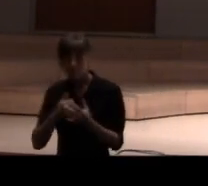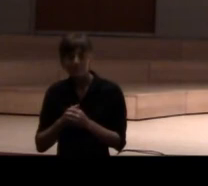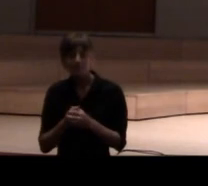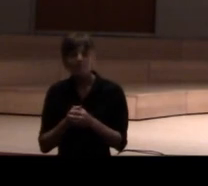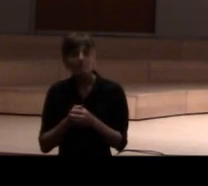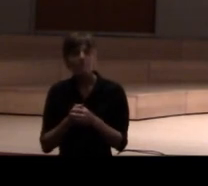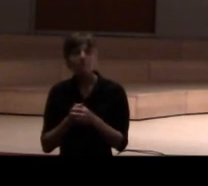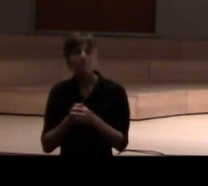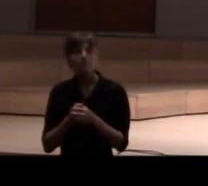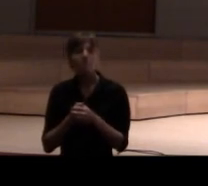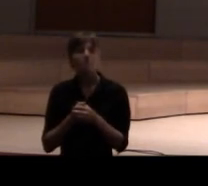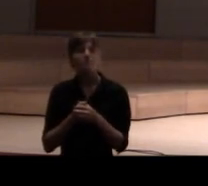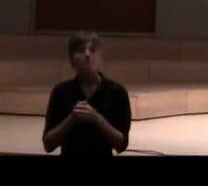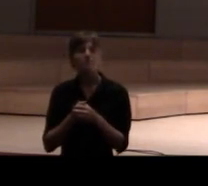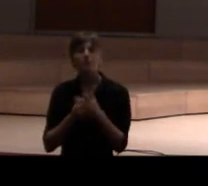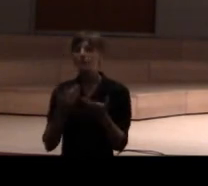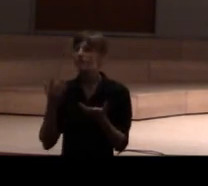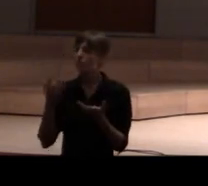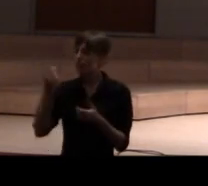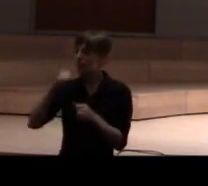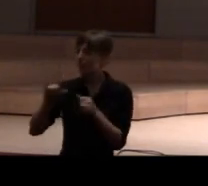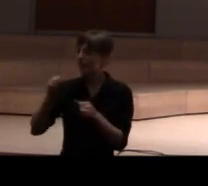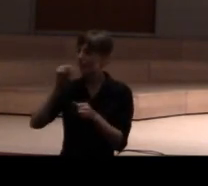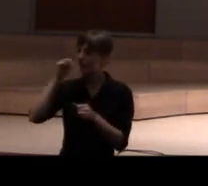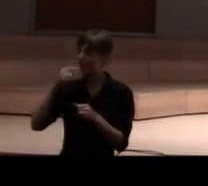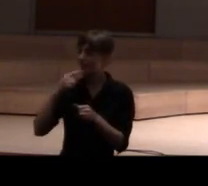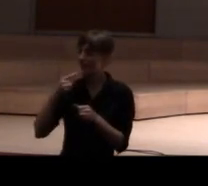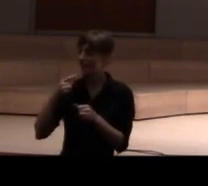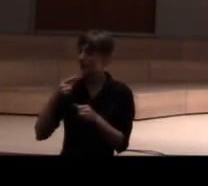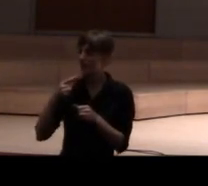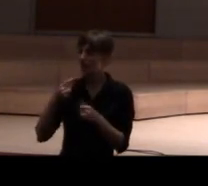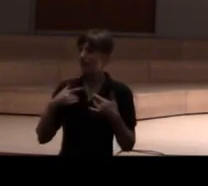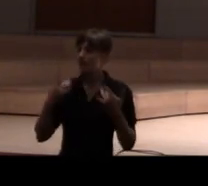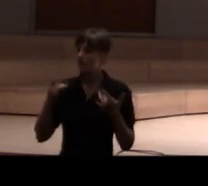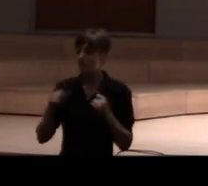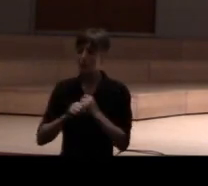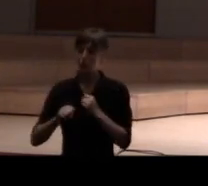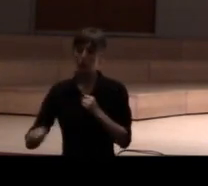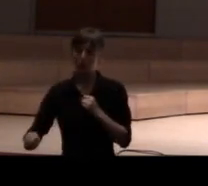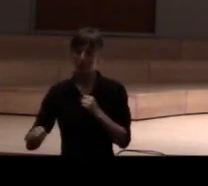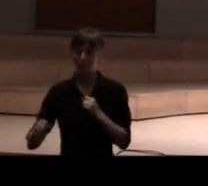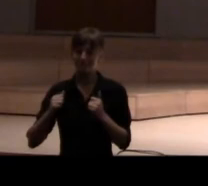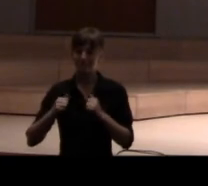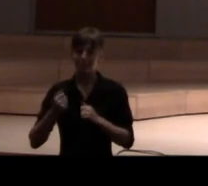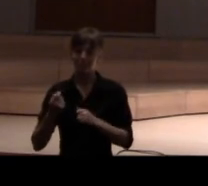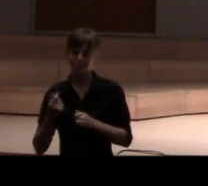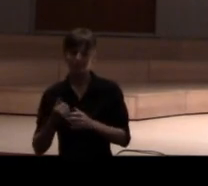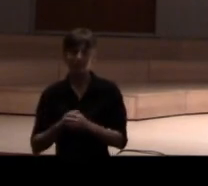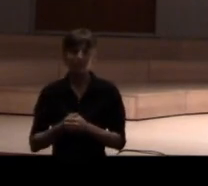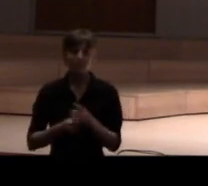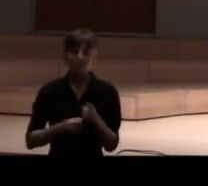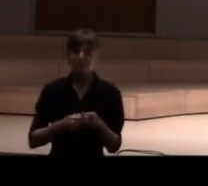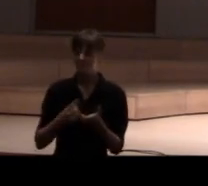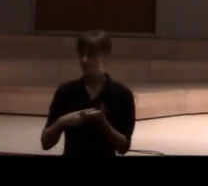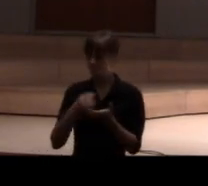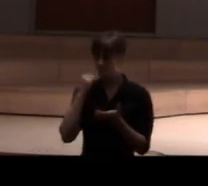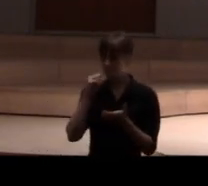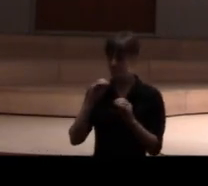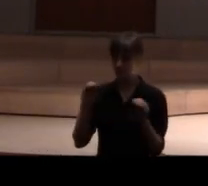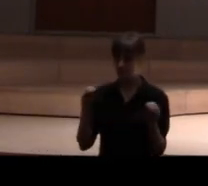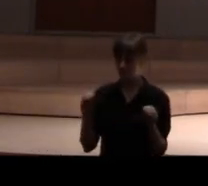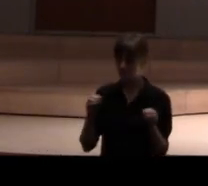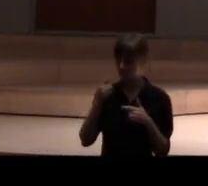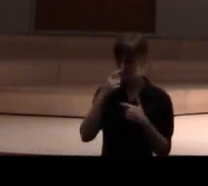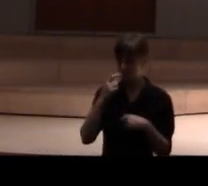but there's also, I feel, more that we can do. When there are students who really want new, exotic settings to write about, who want to go to